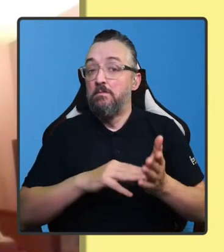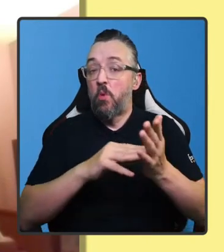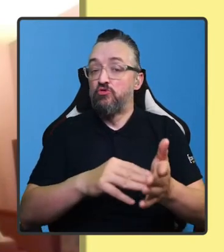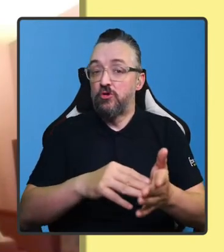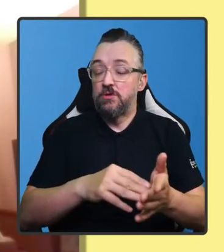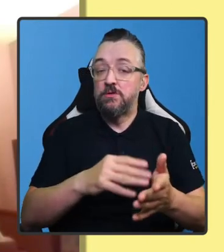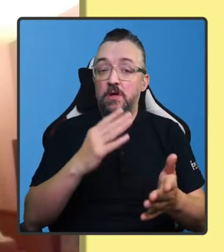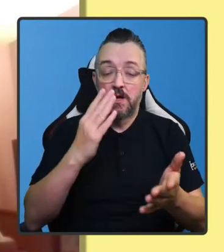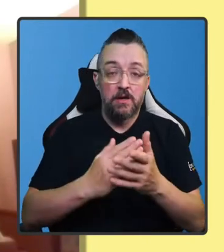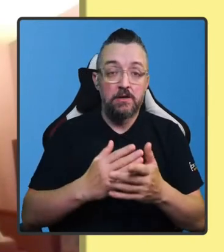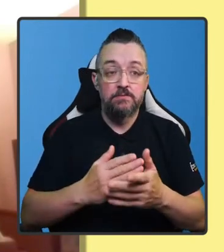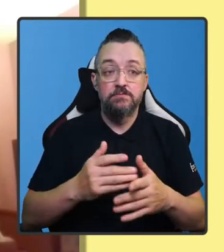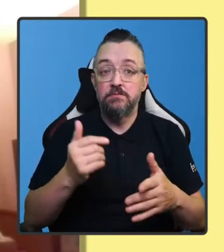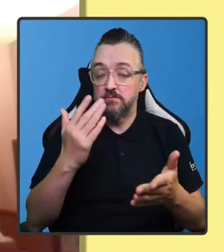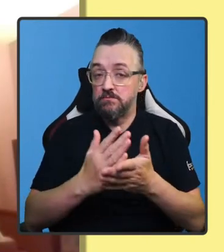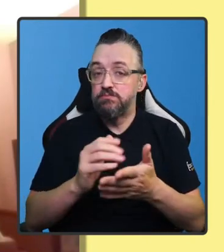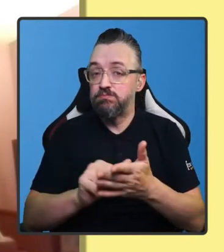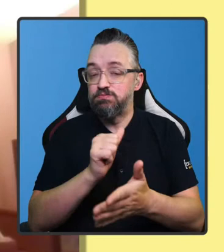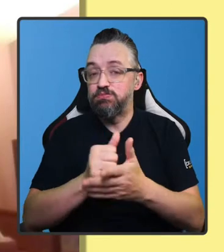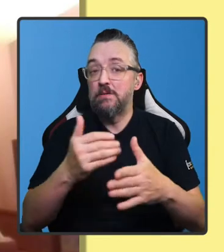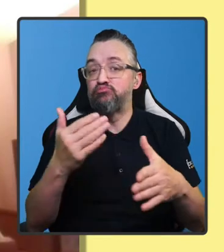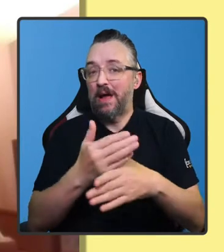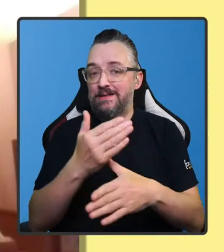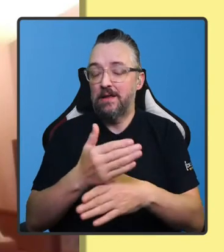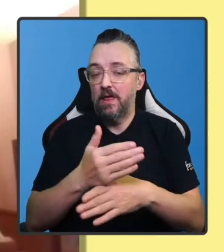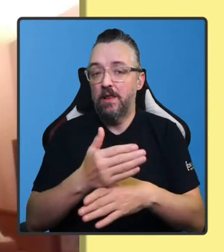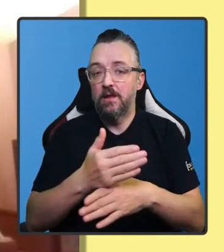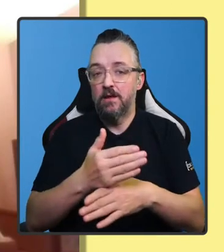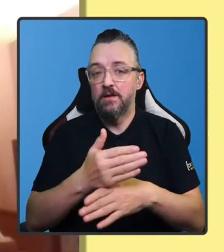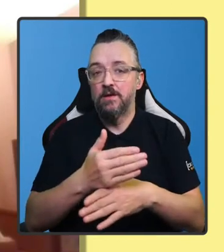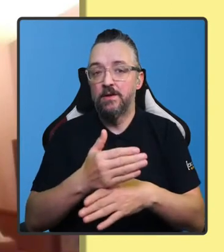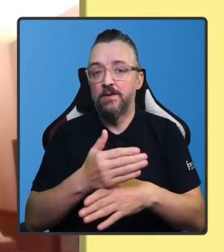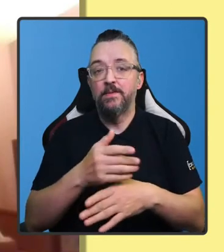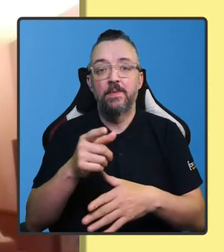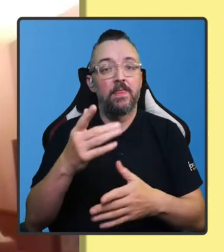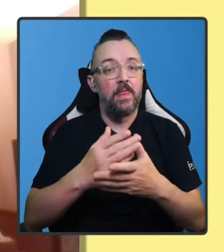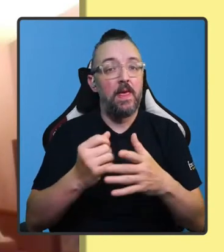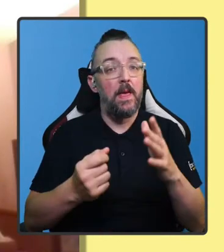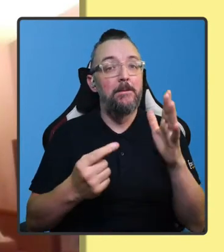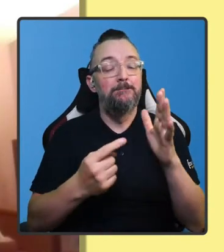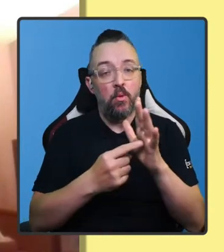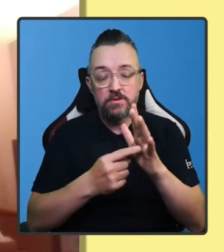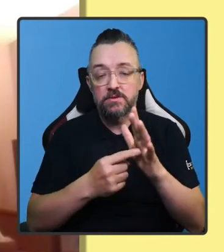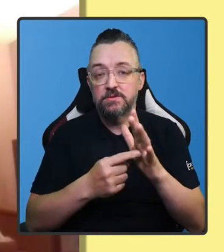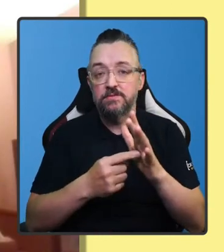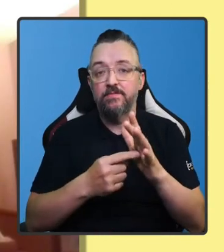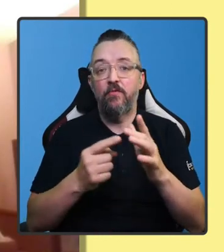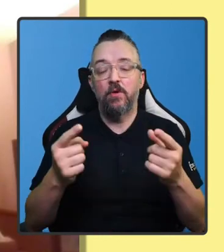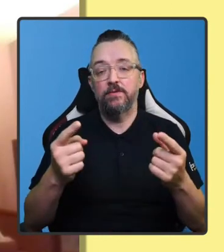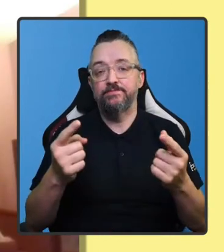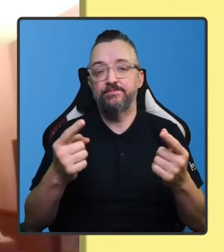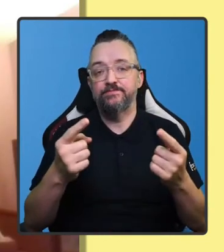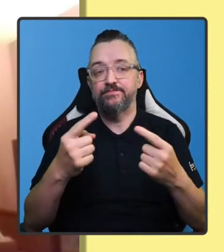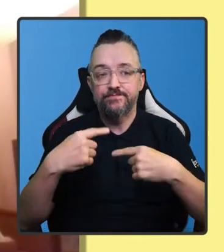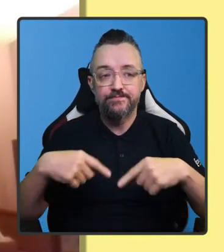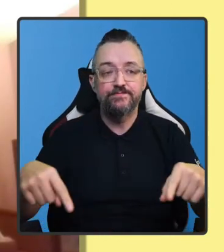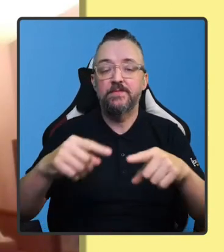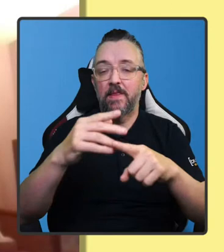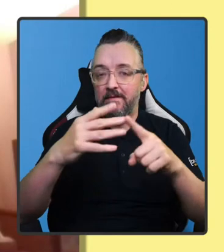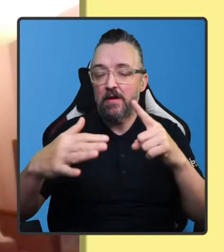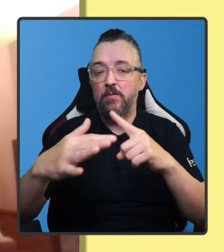is practical. It is something that is really important for the environment and